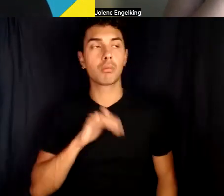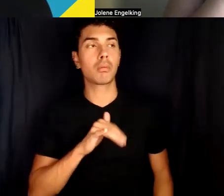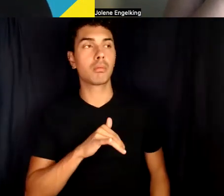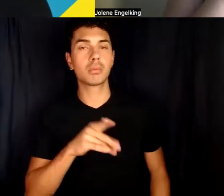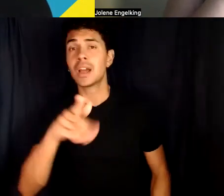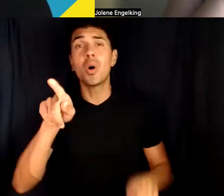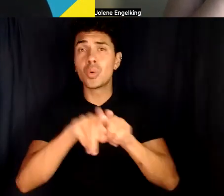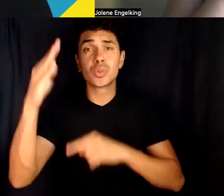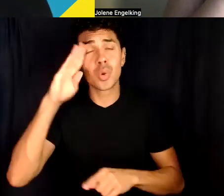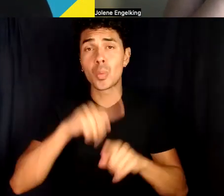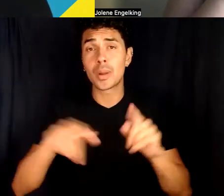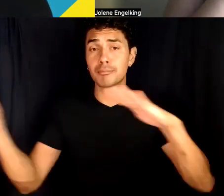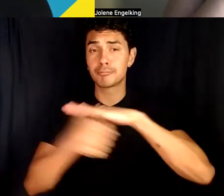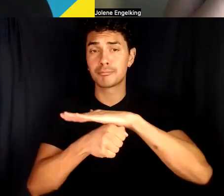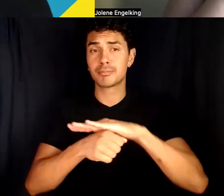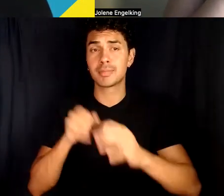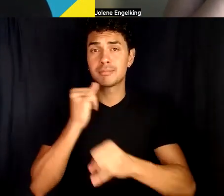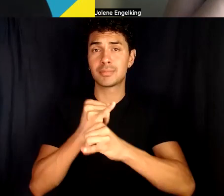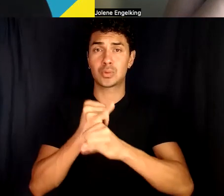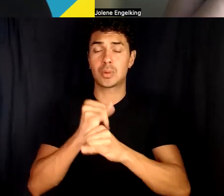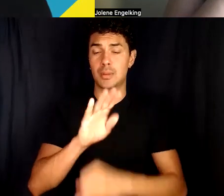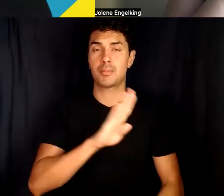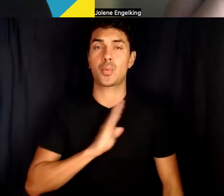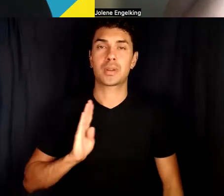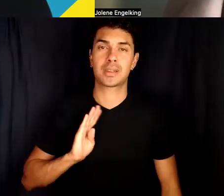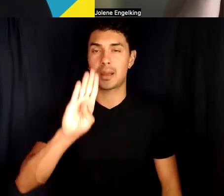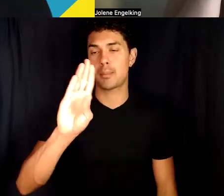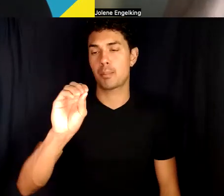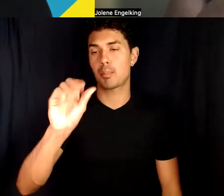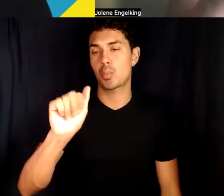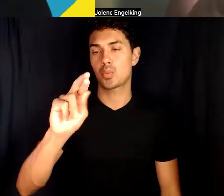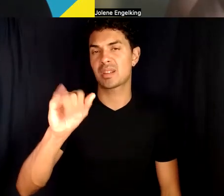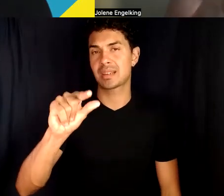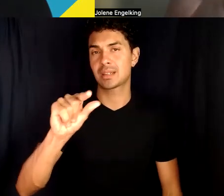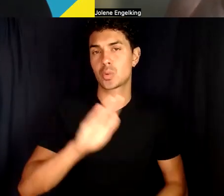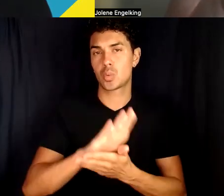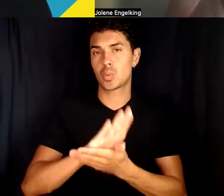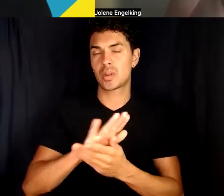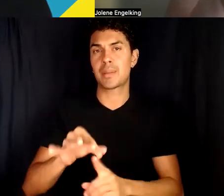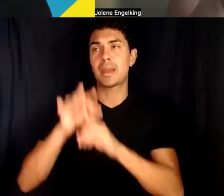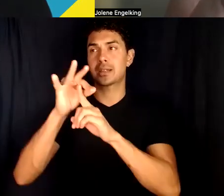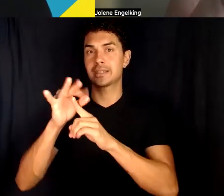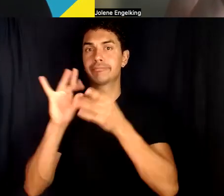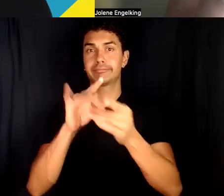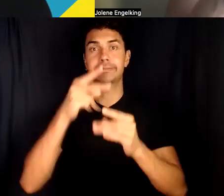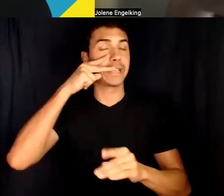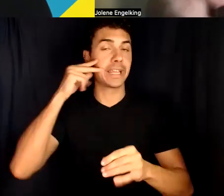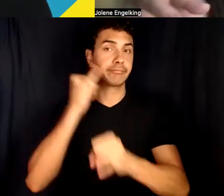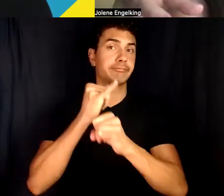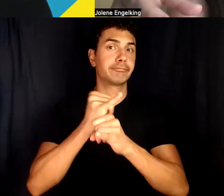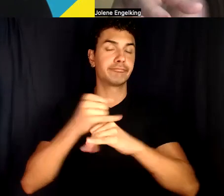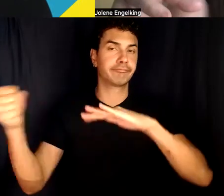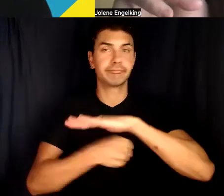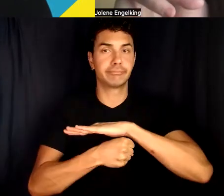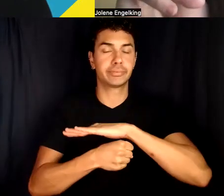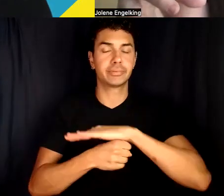were. And to me, especially in a community like that, especially when you are literally working on the reservation, to not know that